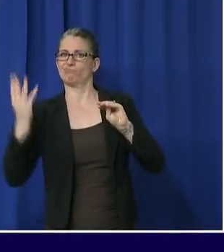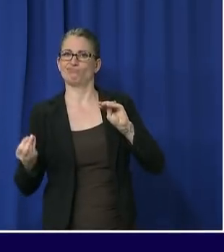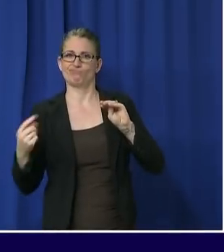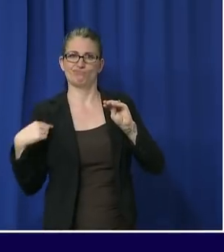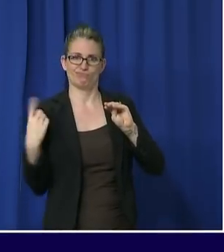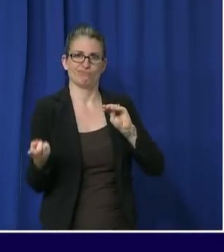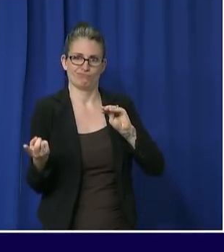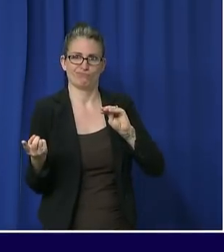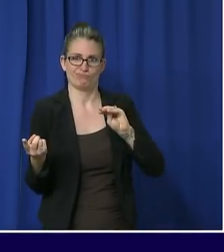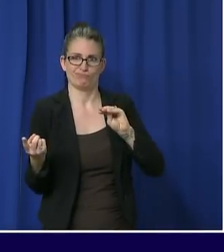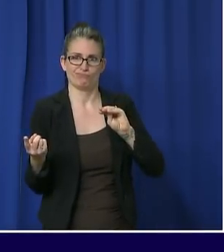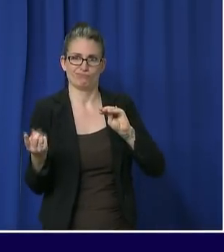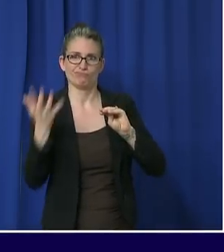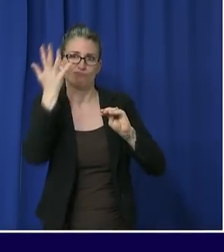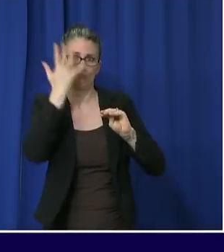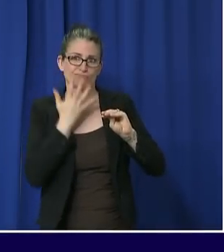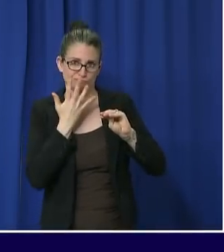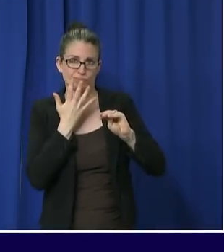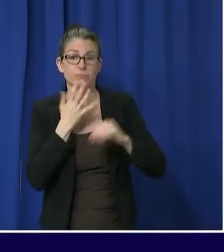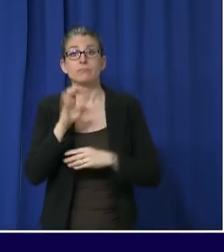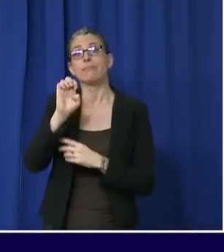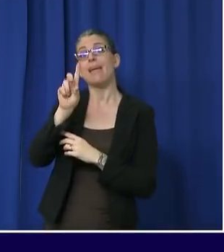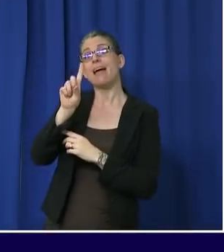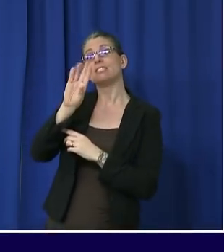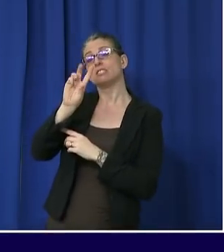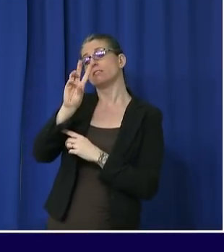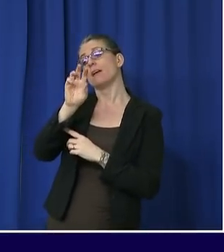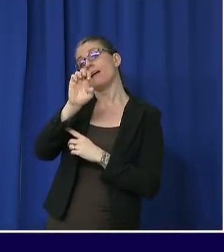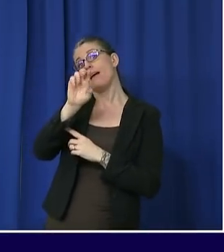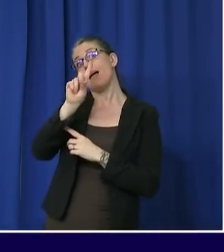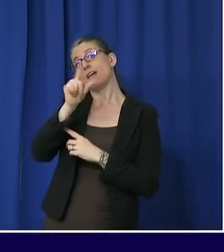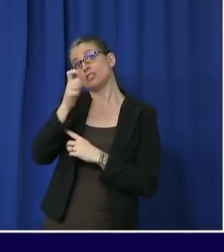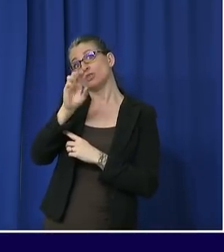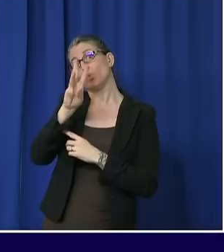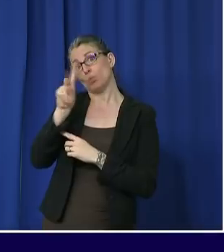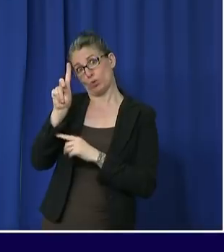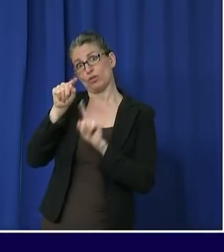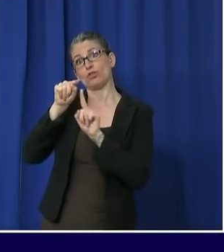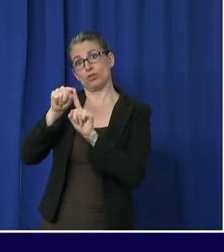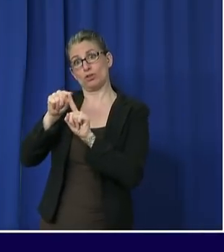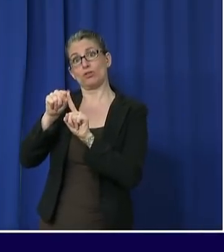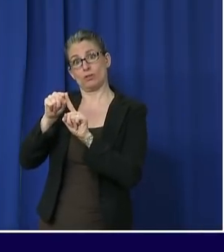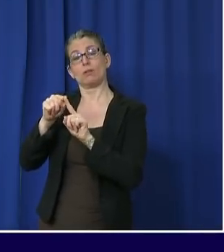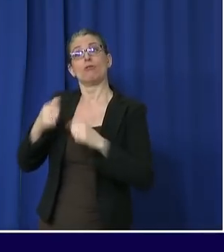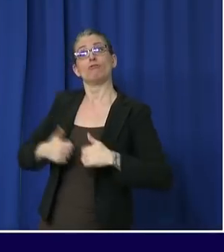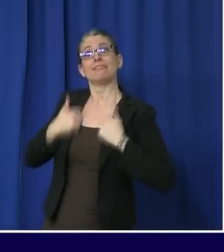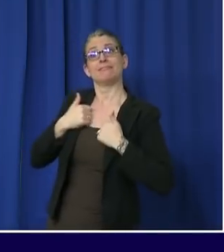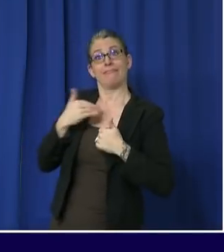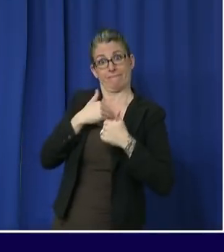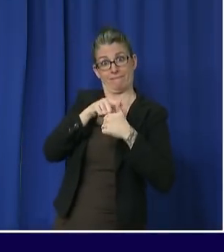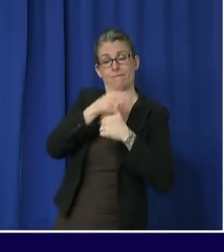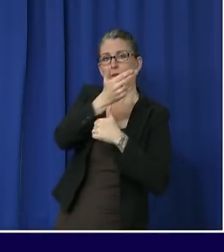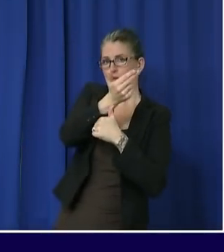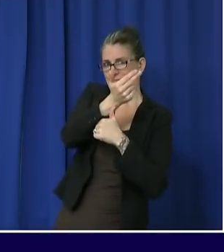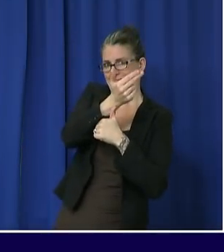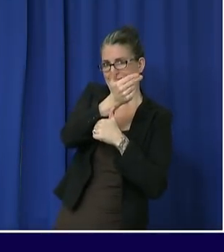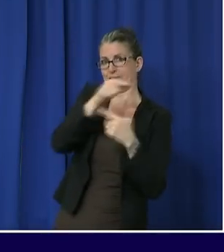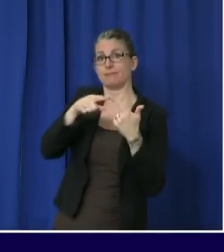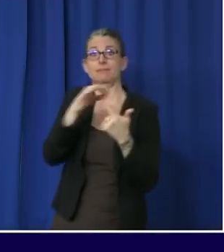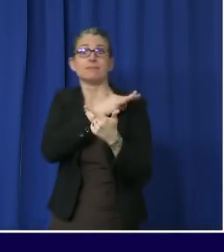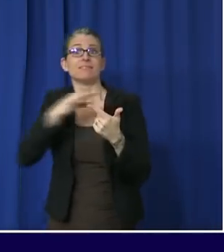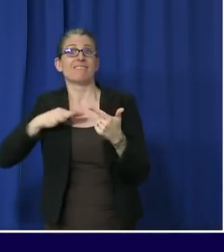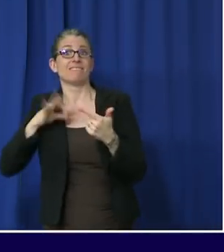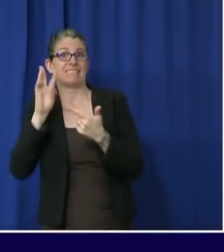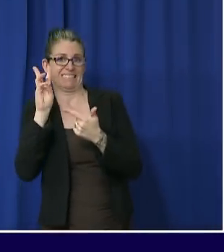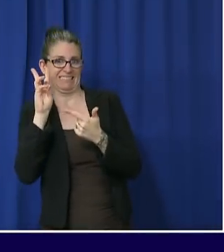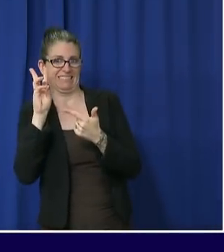At the Edgewood Rehabilitation Facility, there have been 13 residents and 6 staff, and